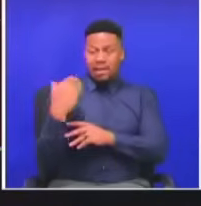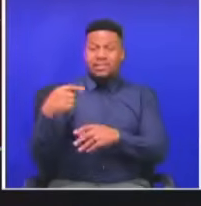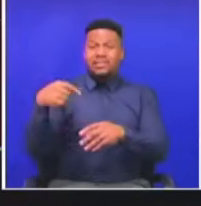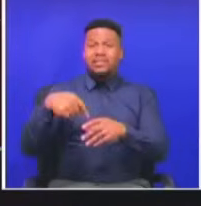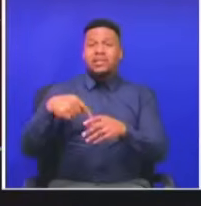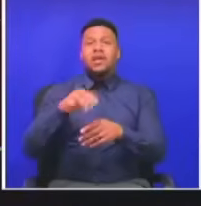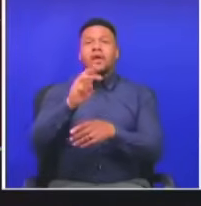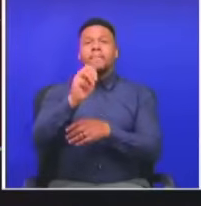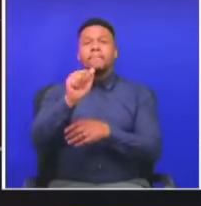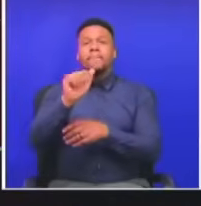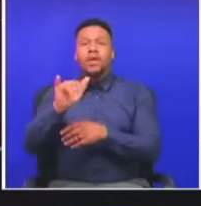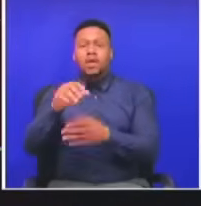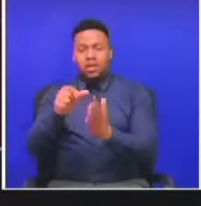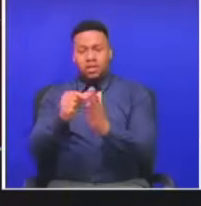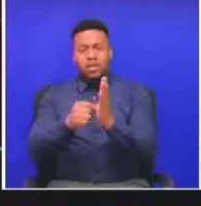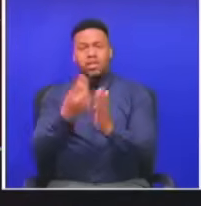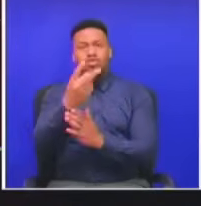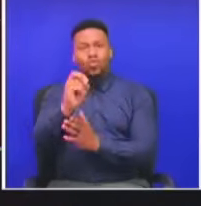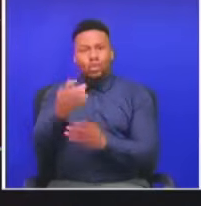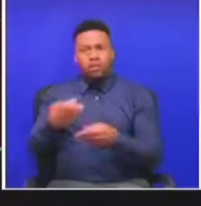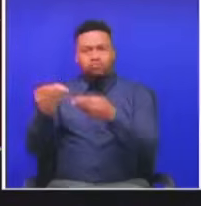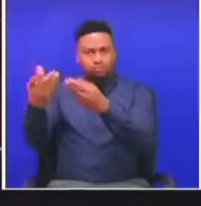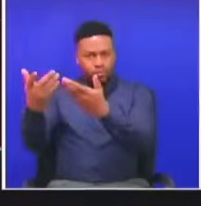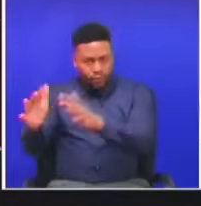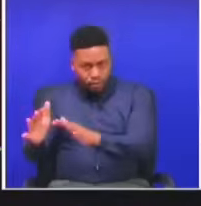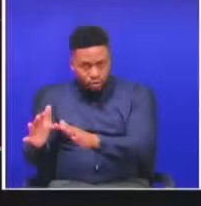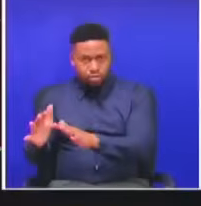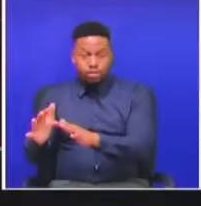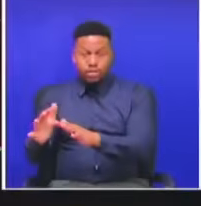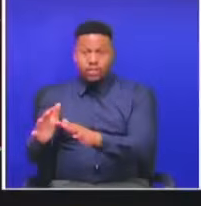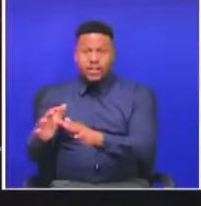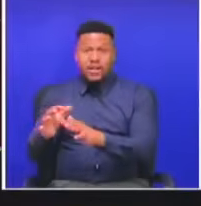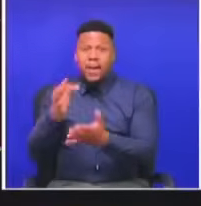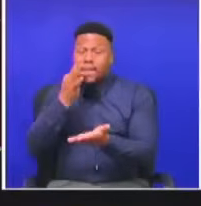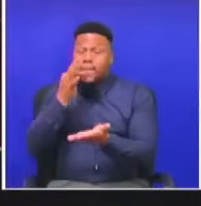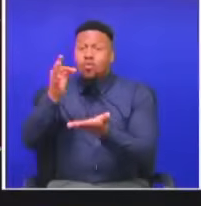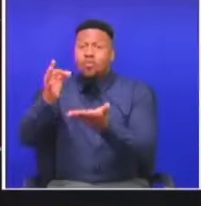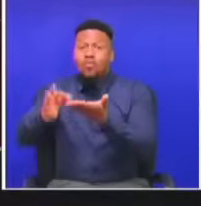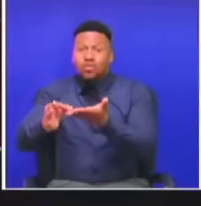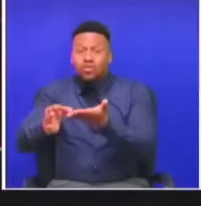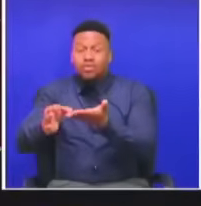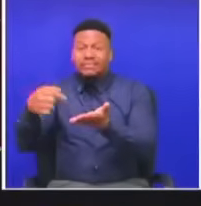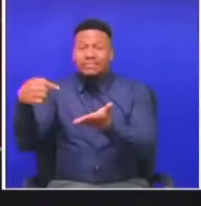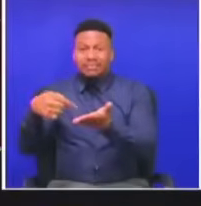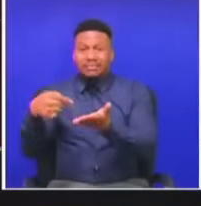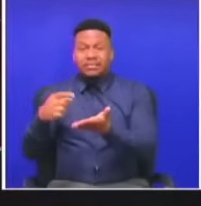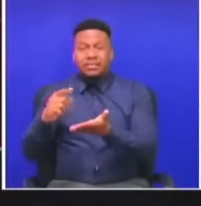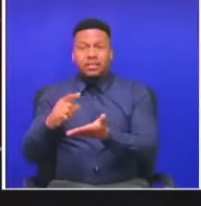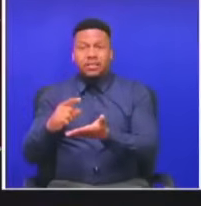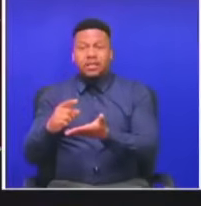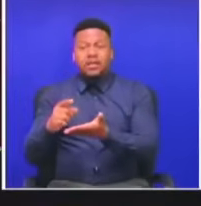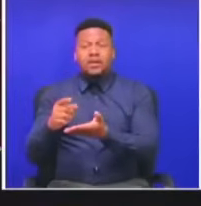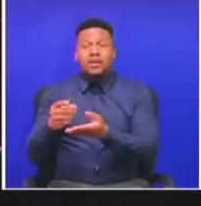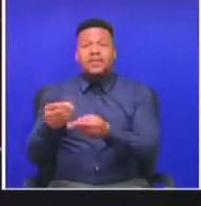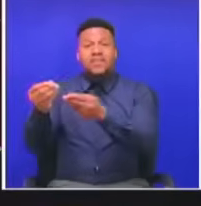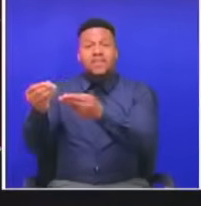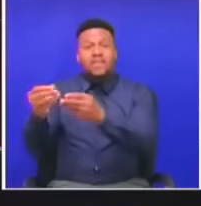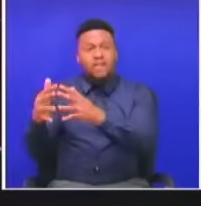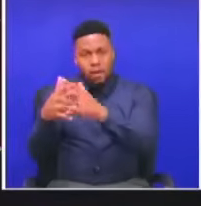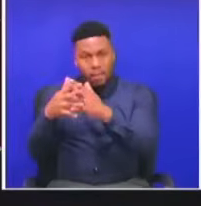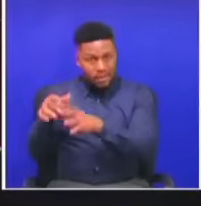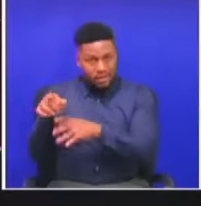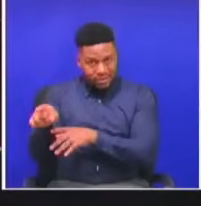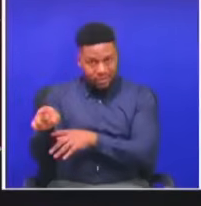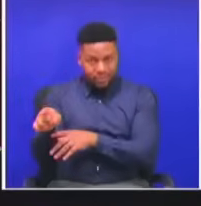in addition to the proposal put to the United States. Cabinet has also endorsed our own